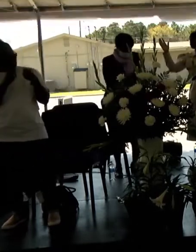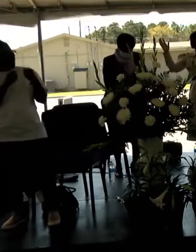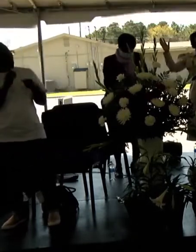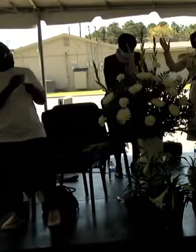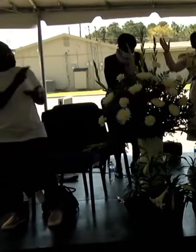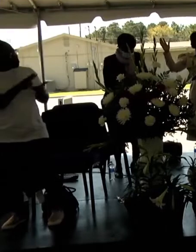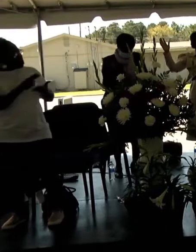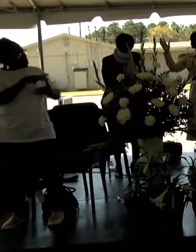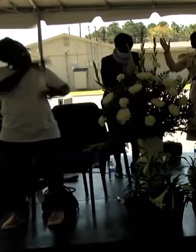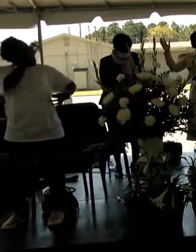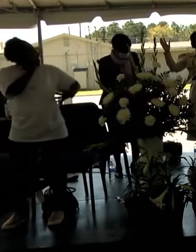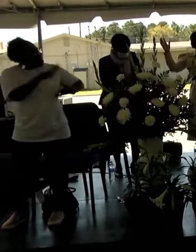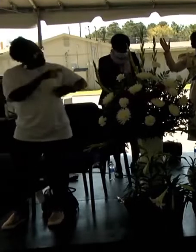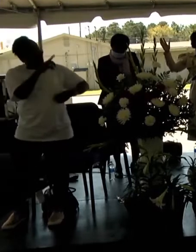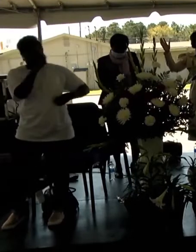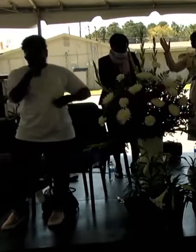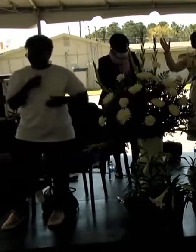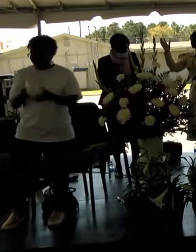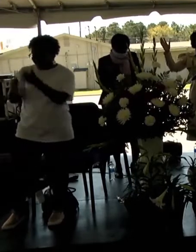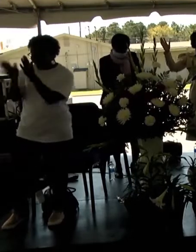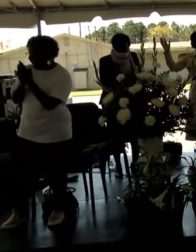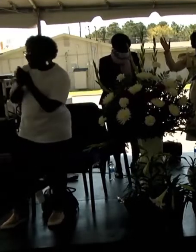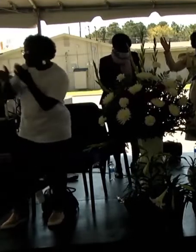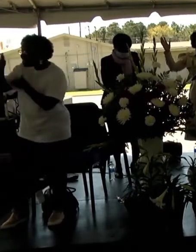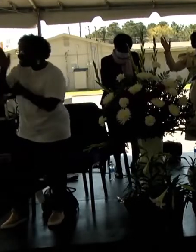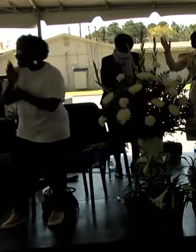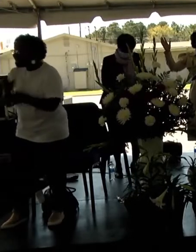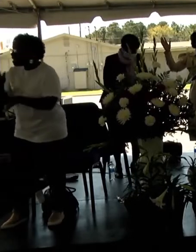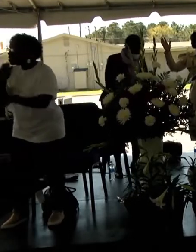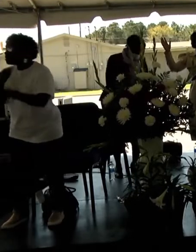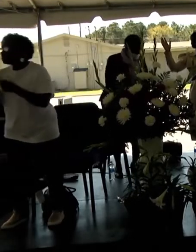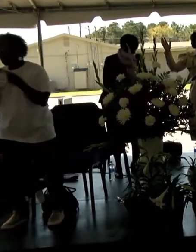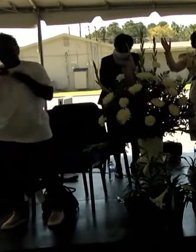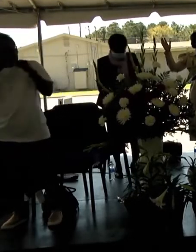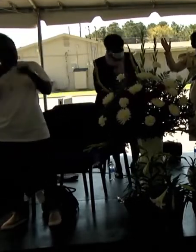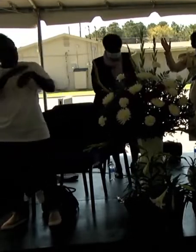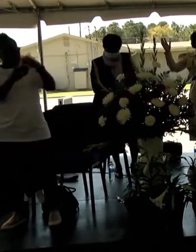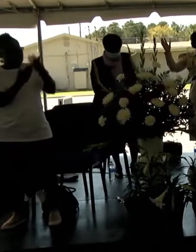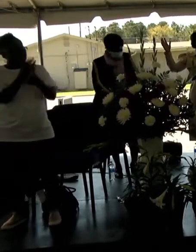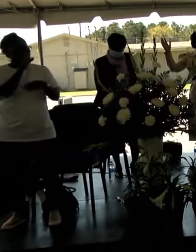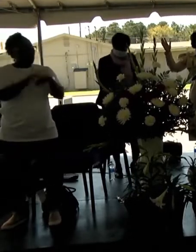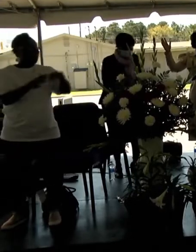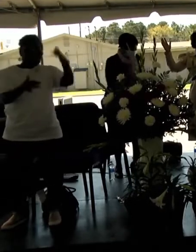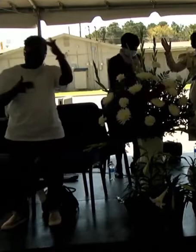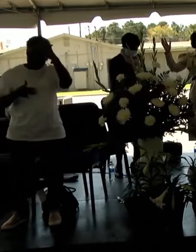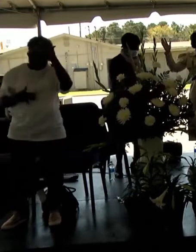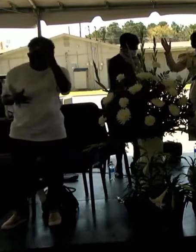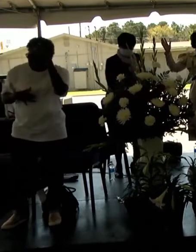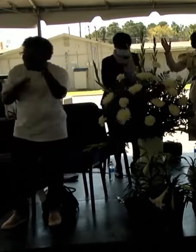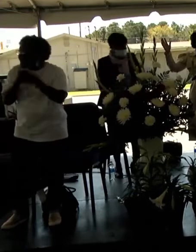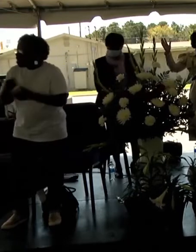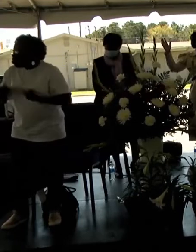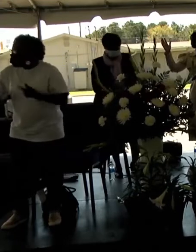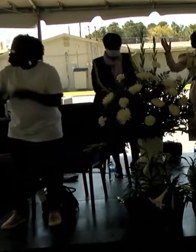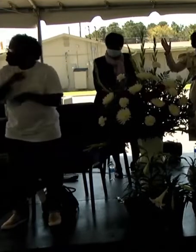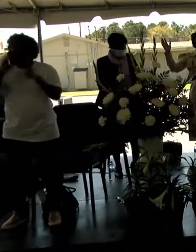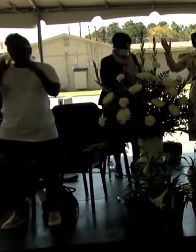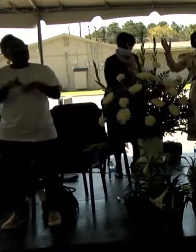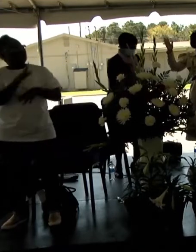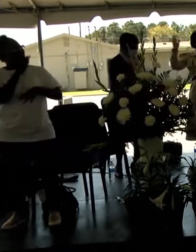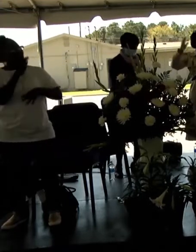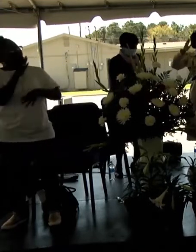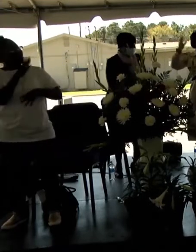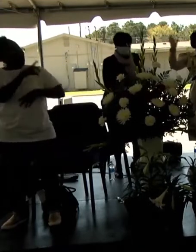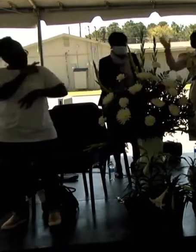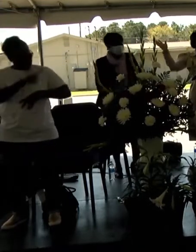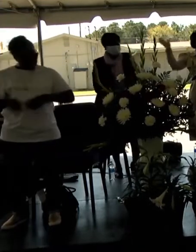Holy Ghost. Because what I've asked God is let us to be able to lay hands on sick and folks start to rise up. Let us be able to speak to devils